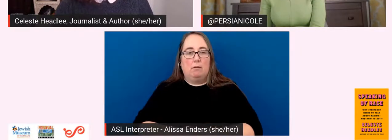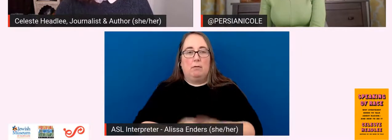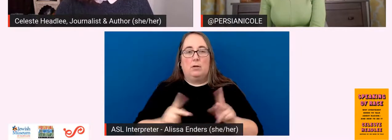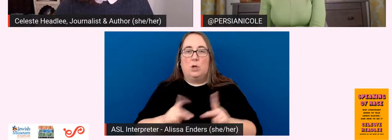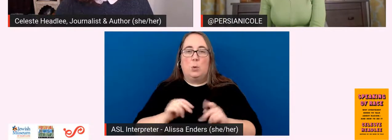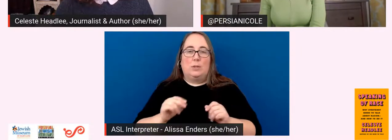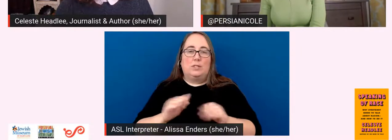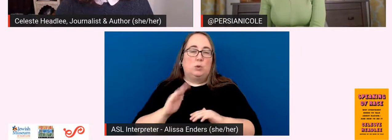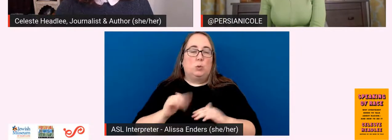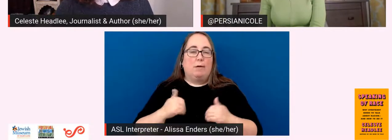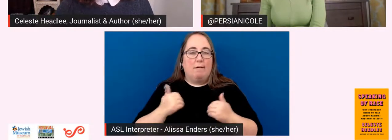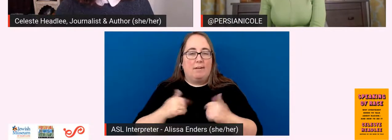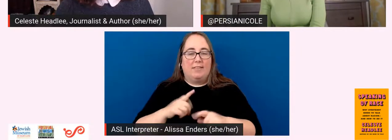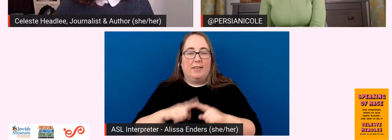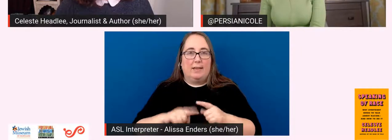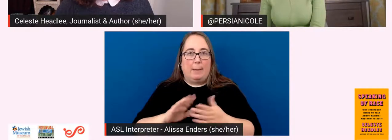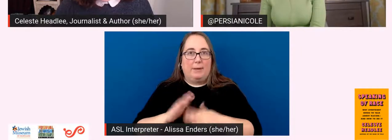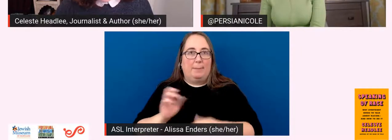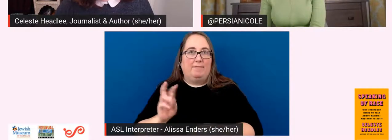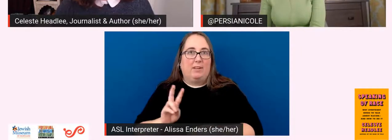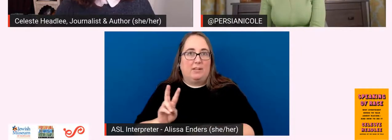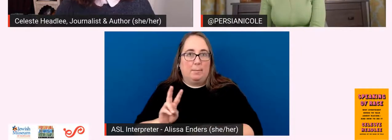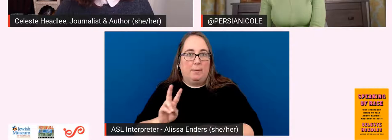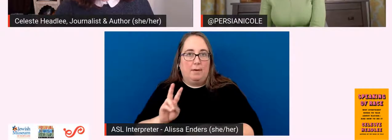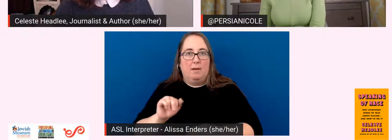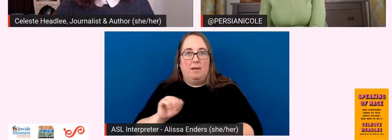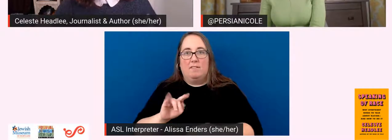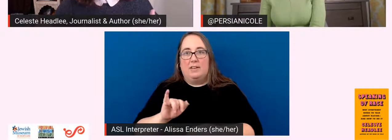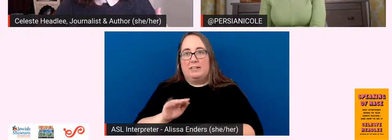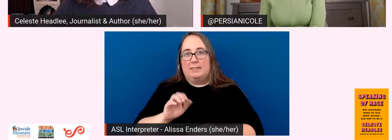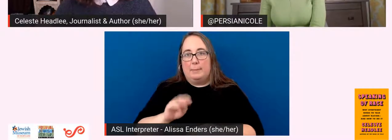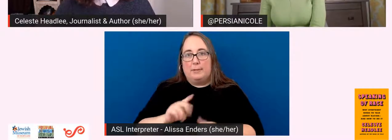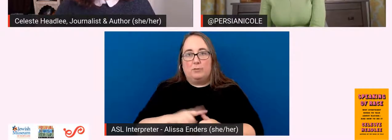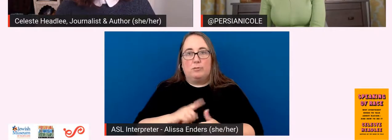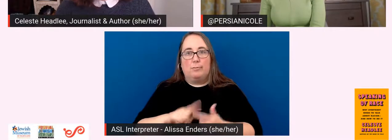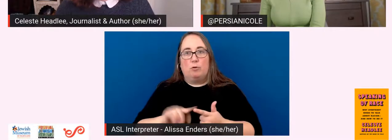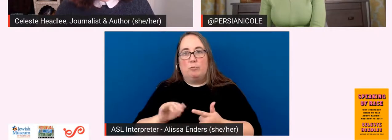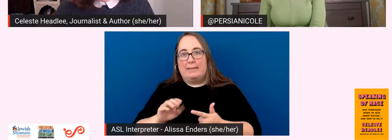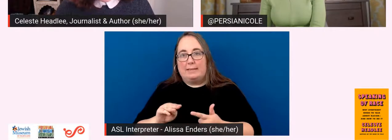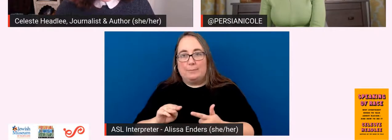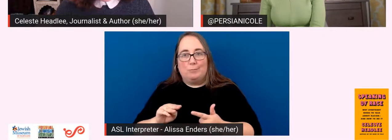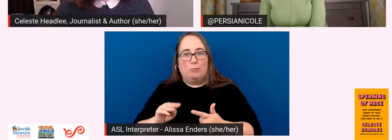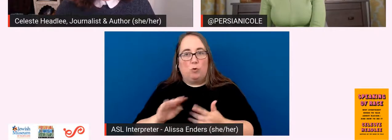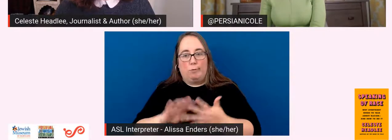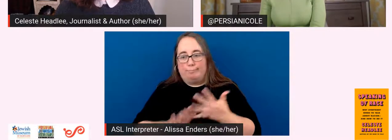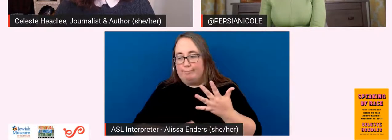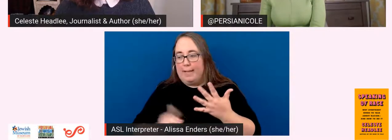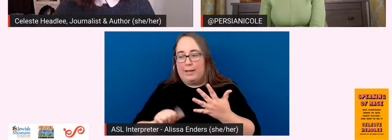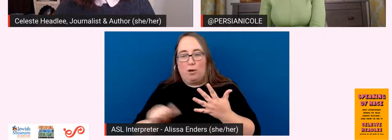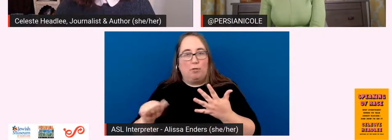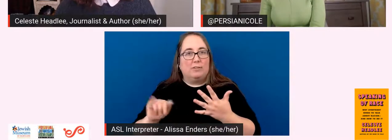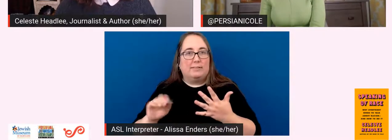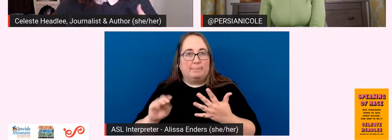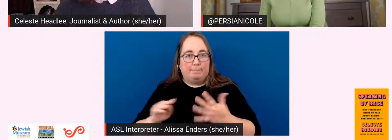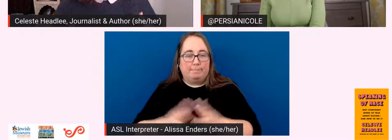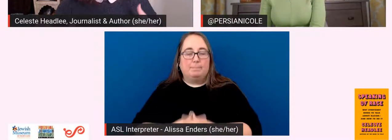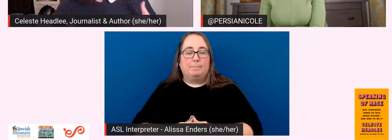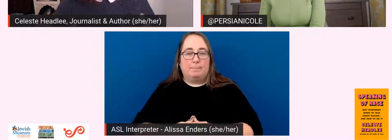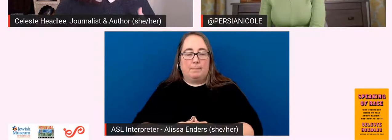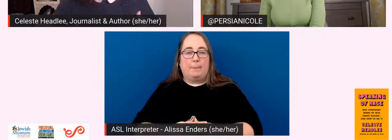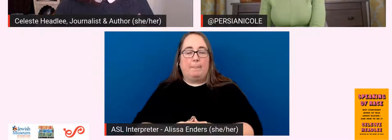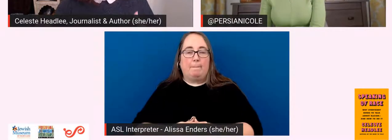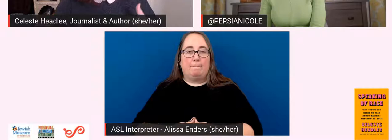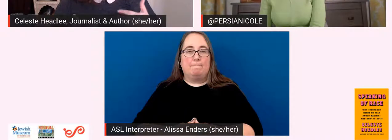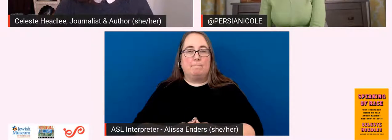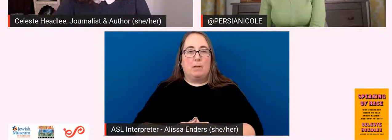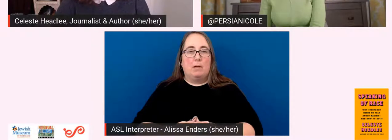that they can't become a victim of anti-Semitism or racism or any of the other isms. Mm-hmm. And so therefore, no